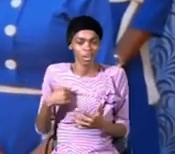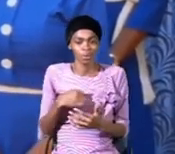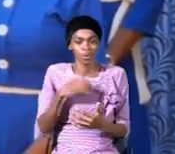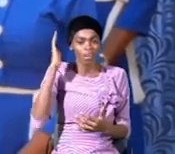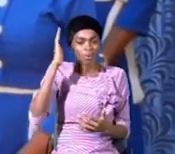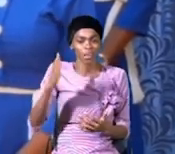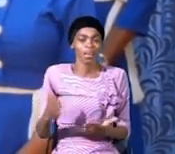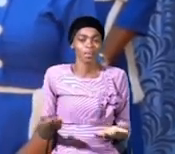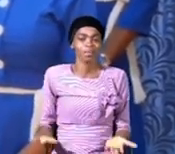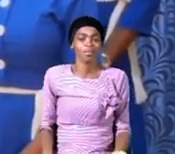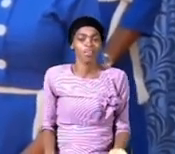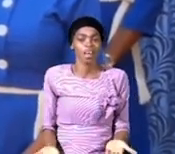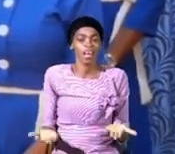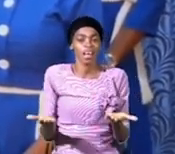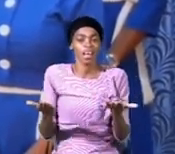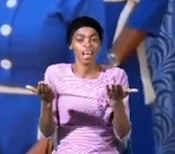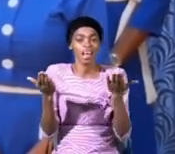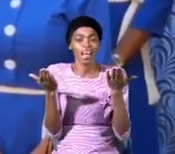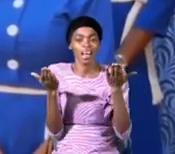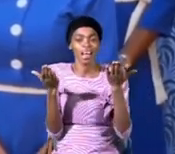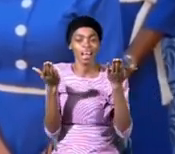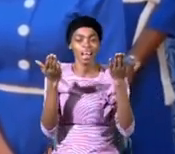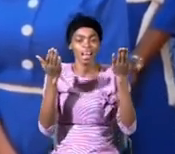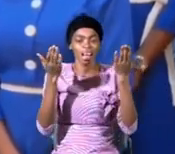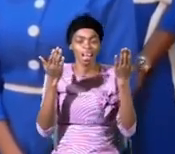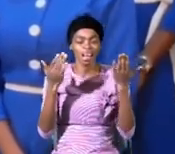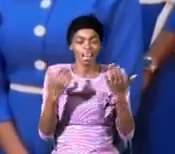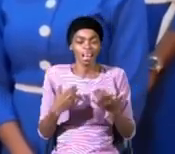arise. We will